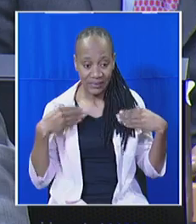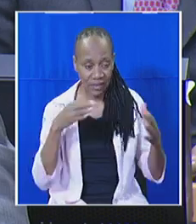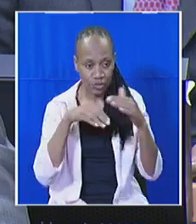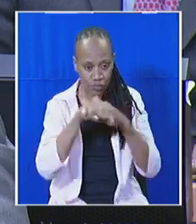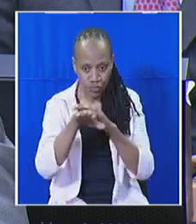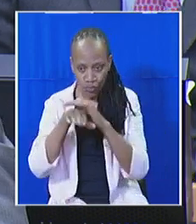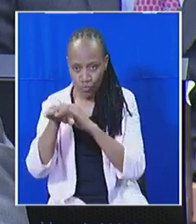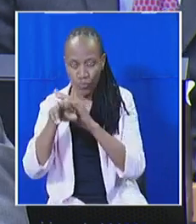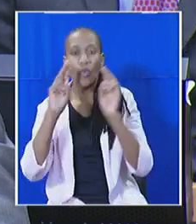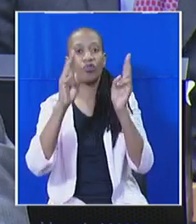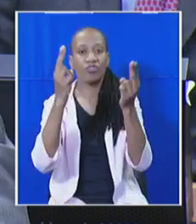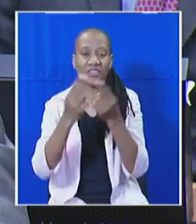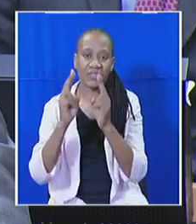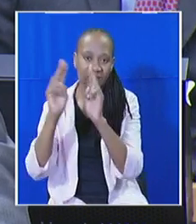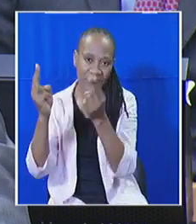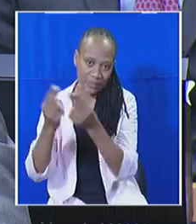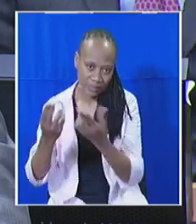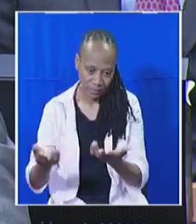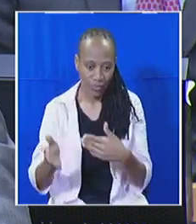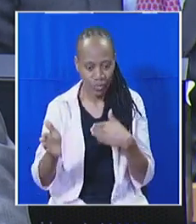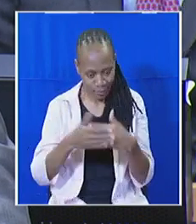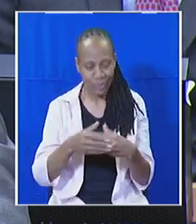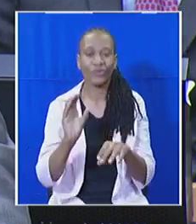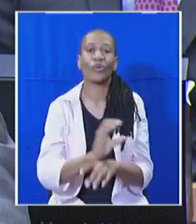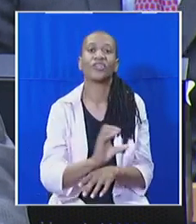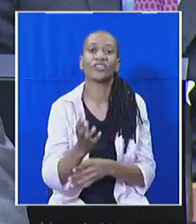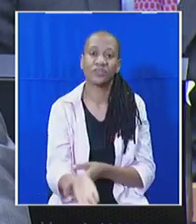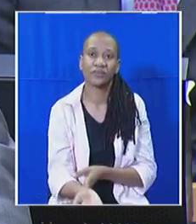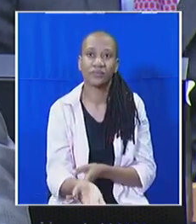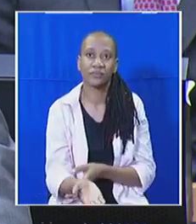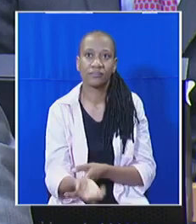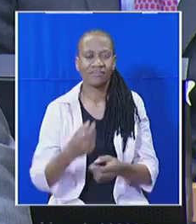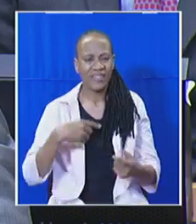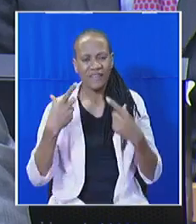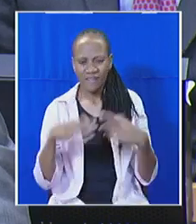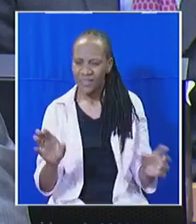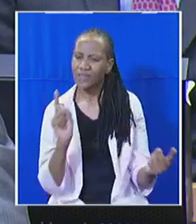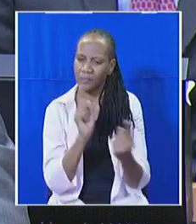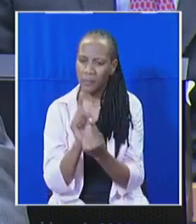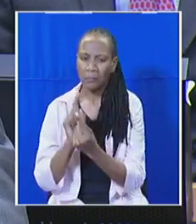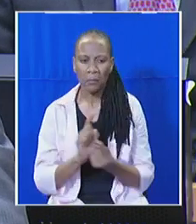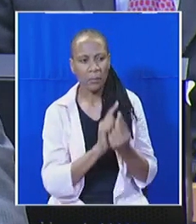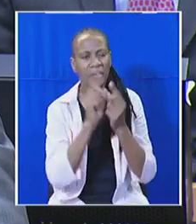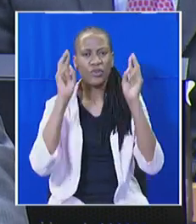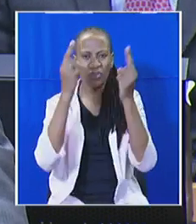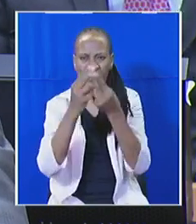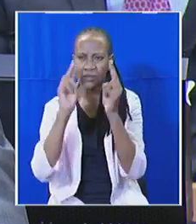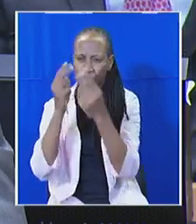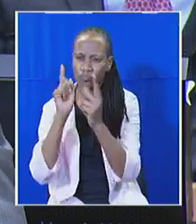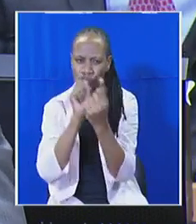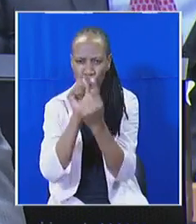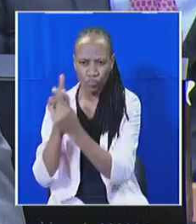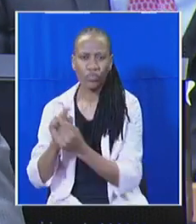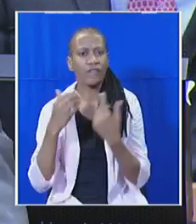ignoring nursing colleges. We are actually reversing that. I've met with all the vice chancellors of universities to